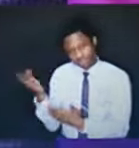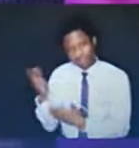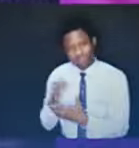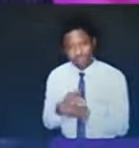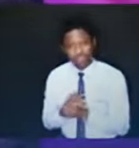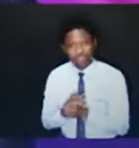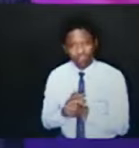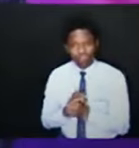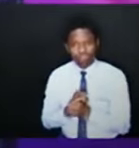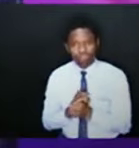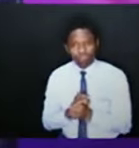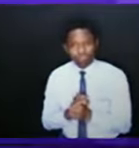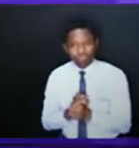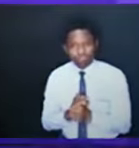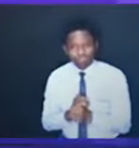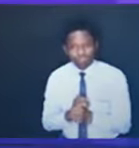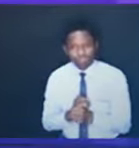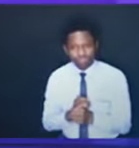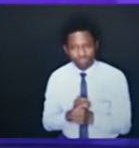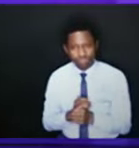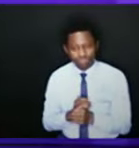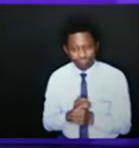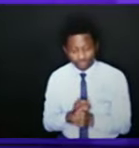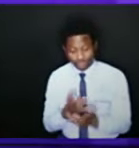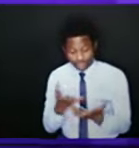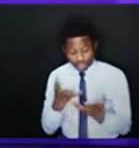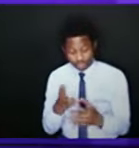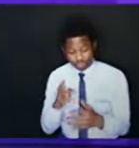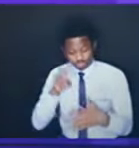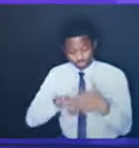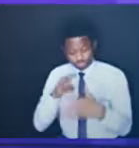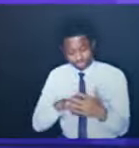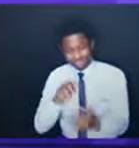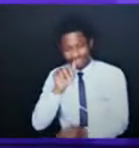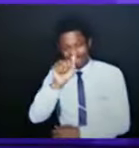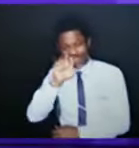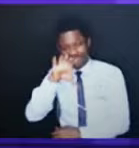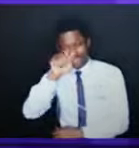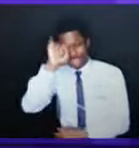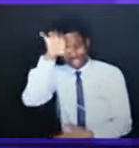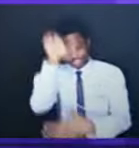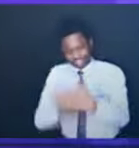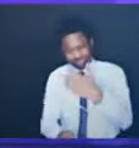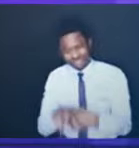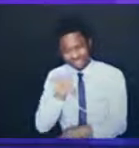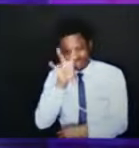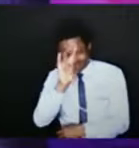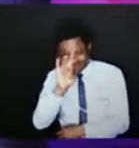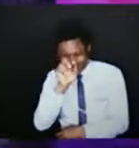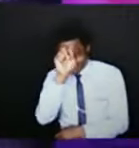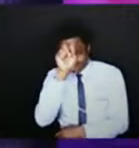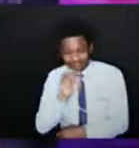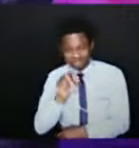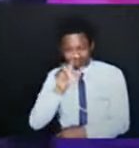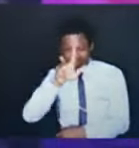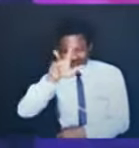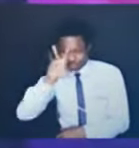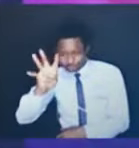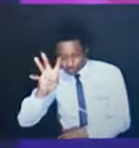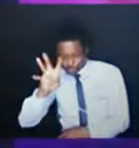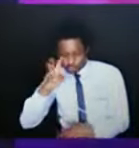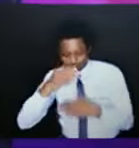38. But I want us to read from Acts chapter 7. Let's take it from 34. Acts 7